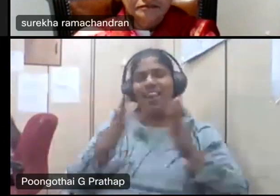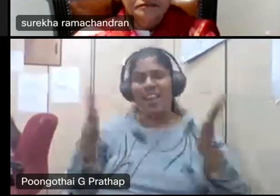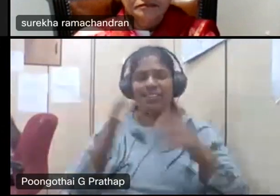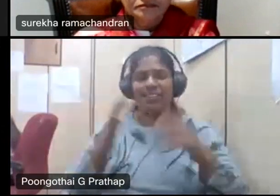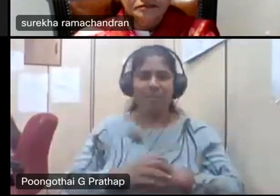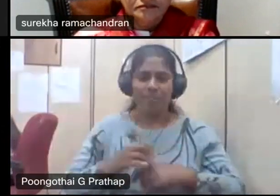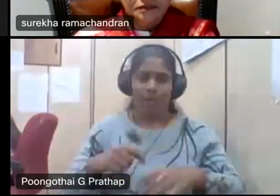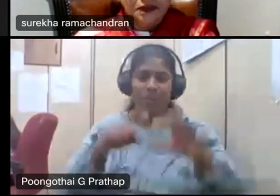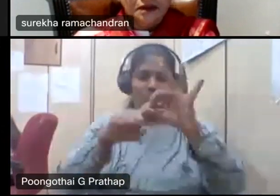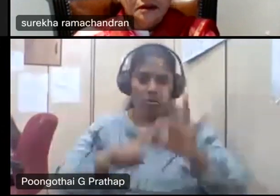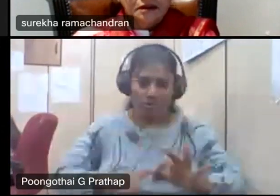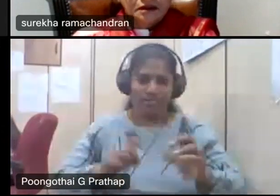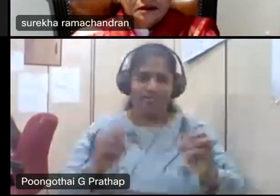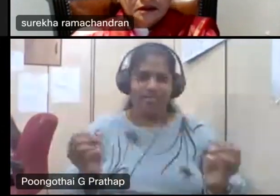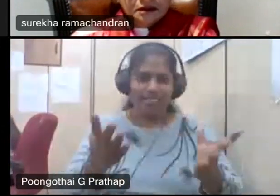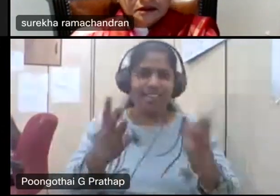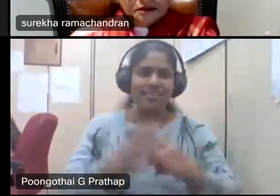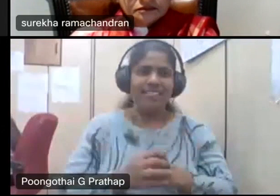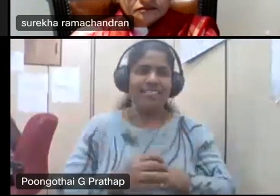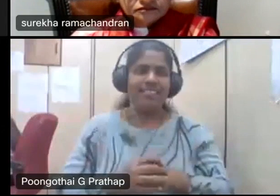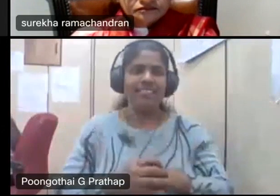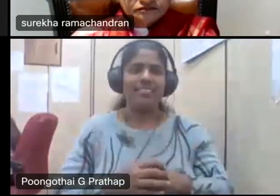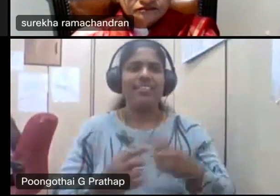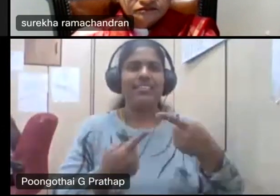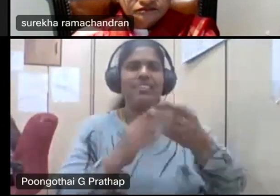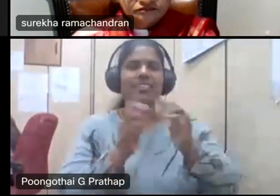question session. Over to you, Tambe, sir.